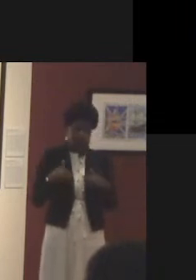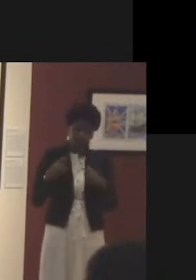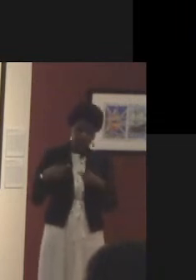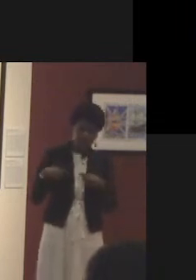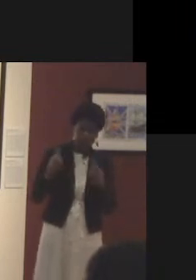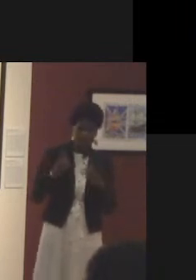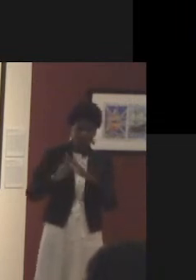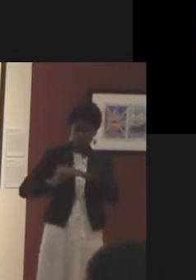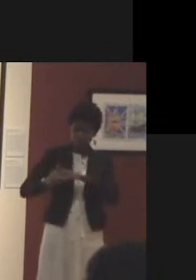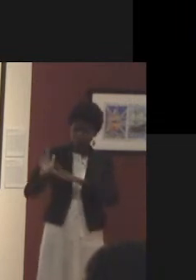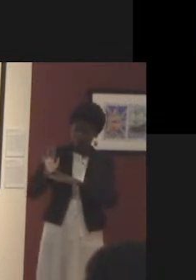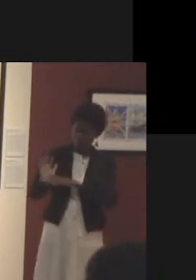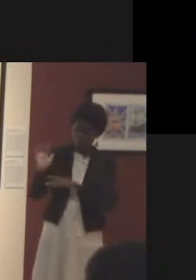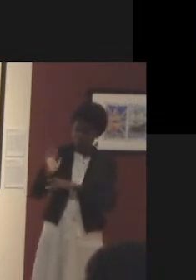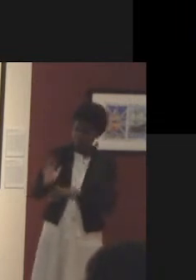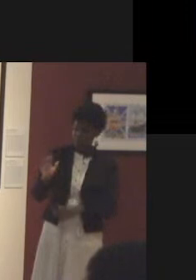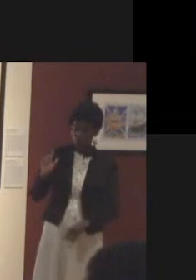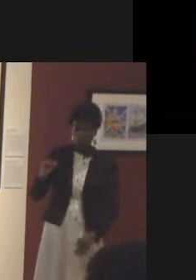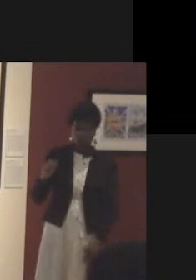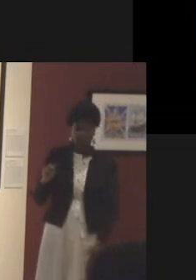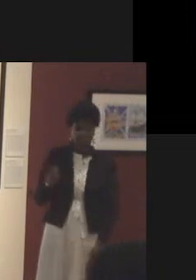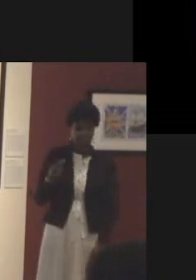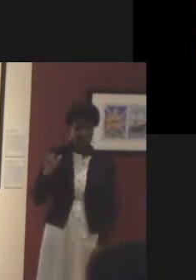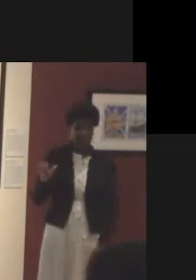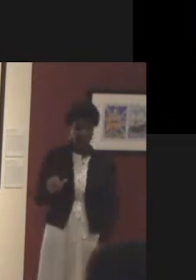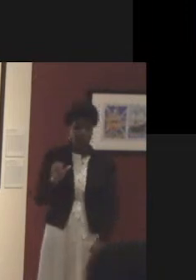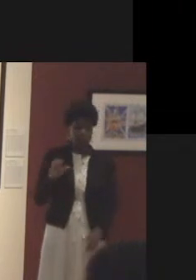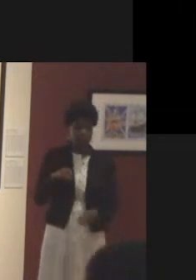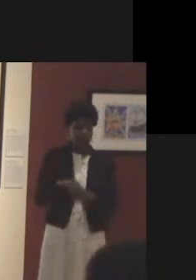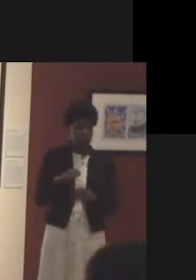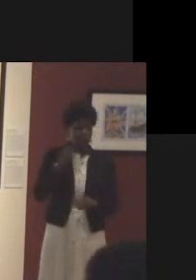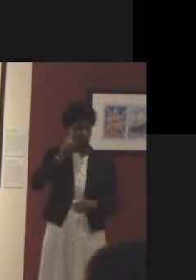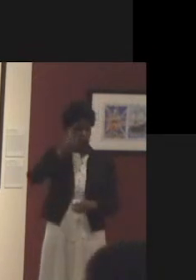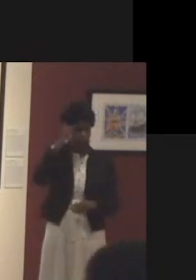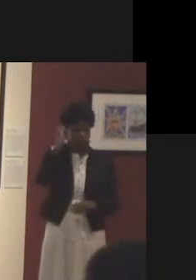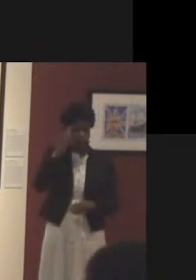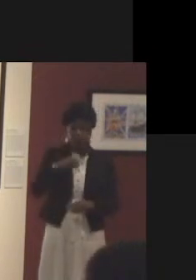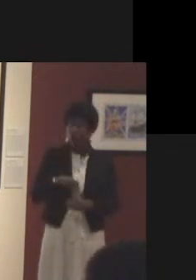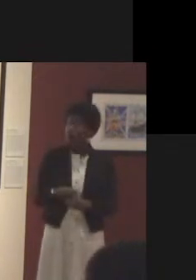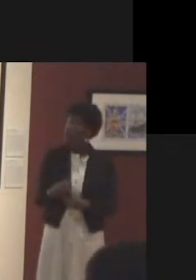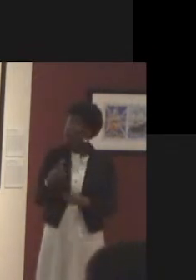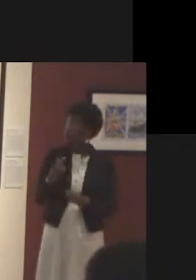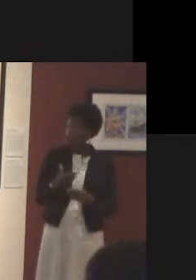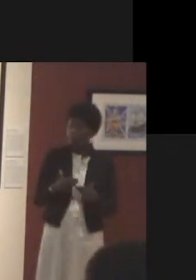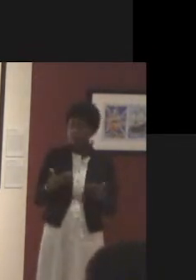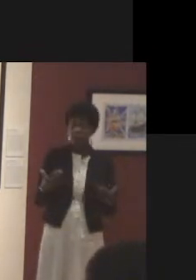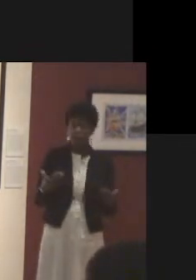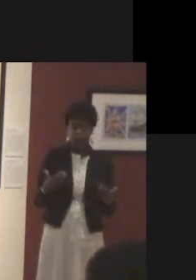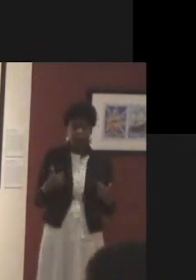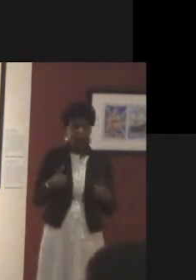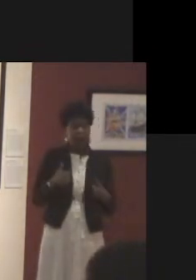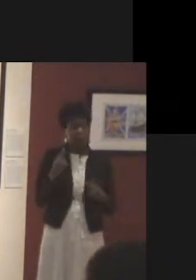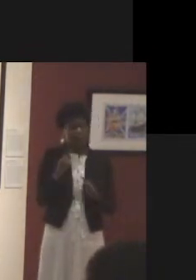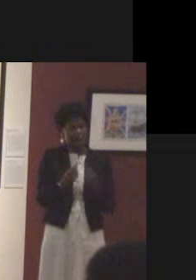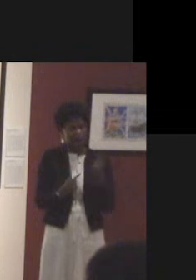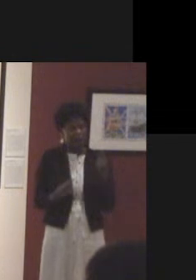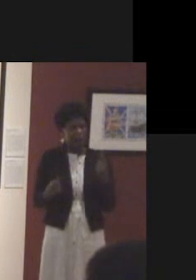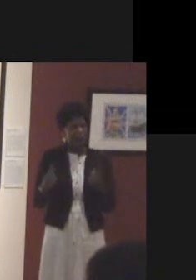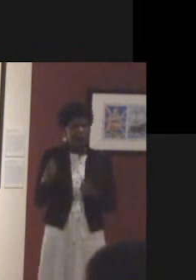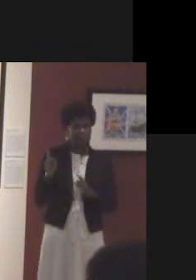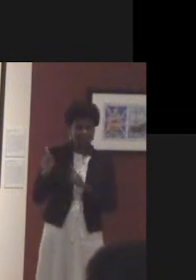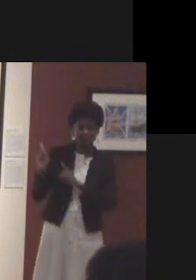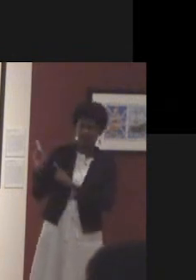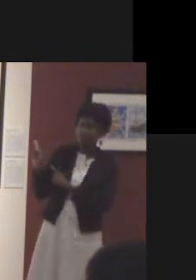way back to the early 20th century, right, in Europe. And one of the things that I'm often sort of thinking about